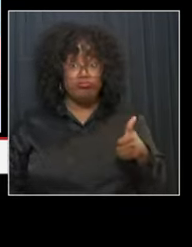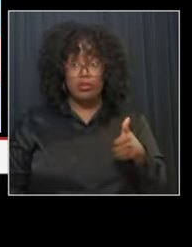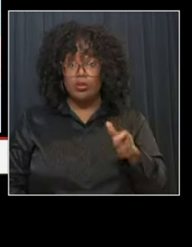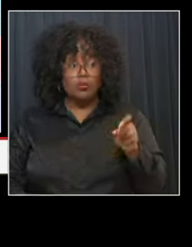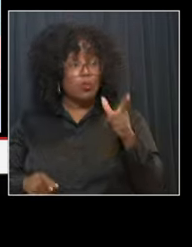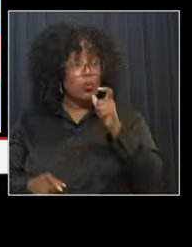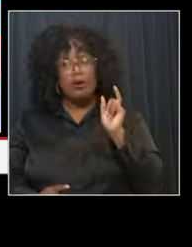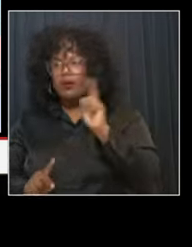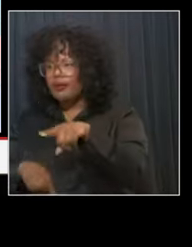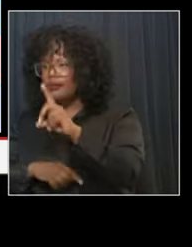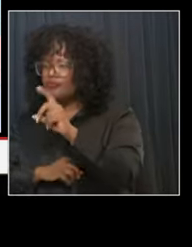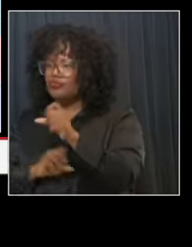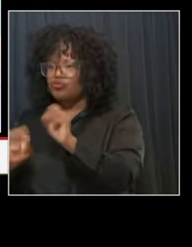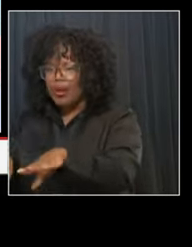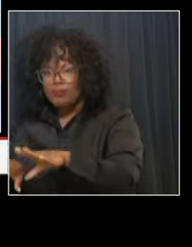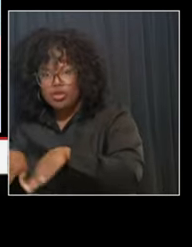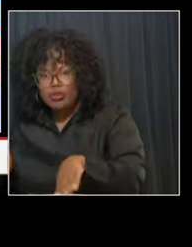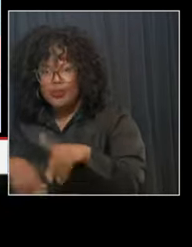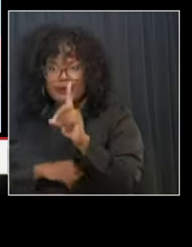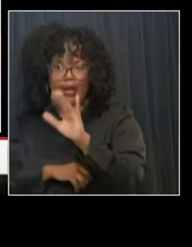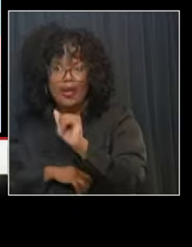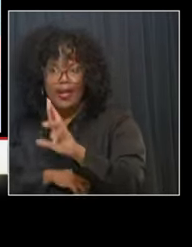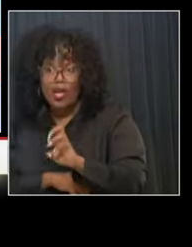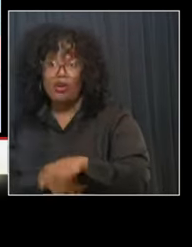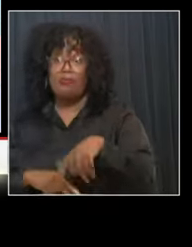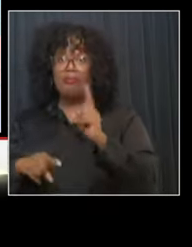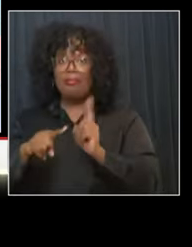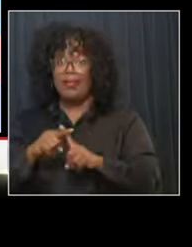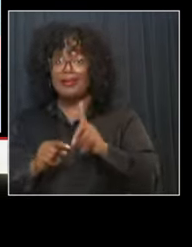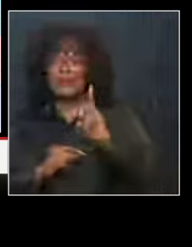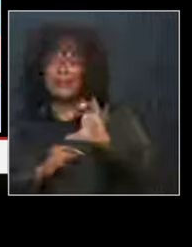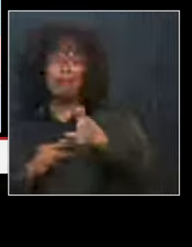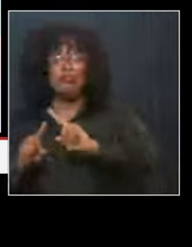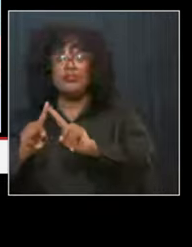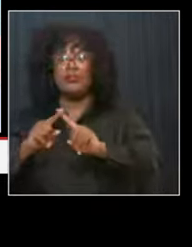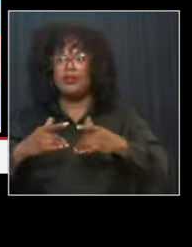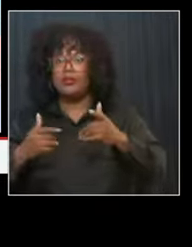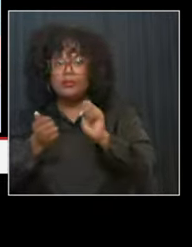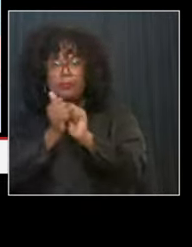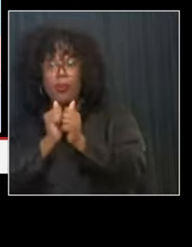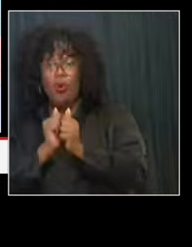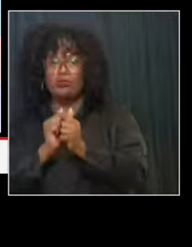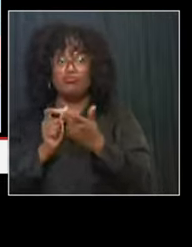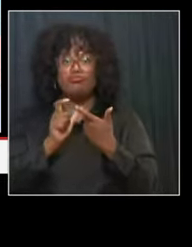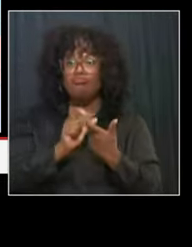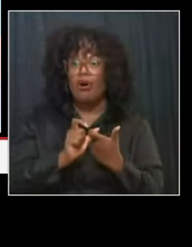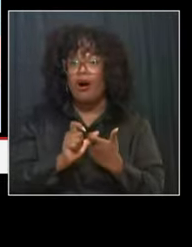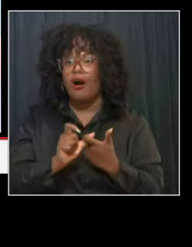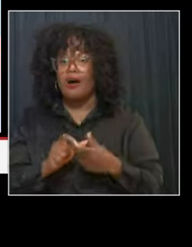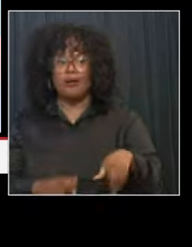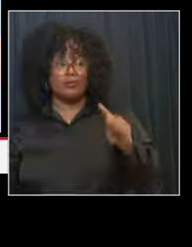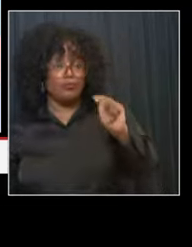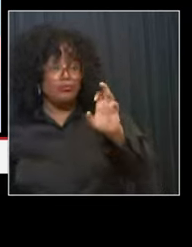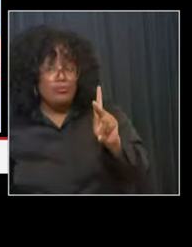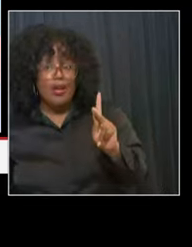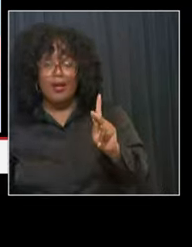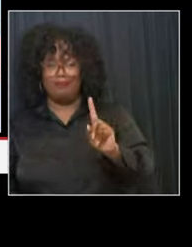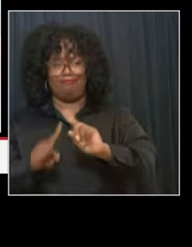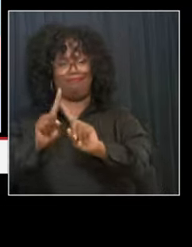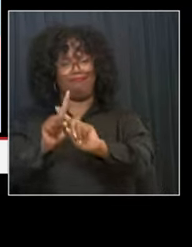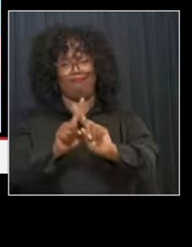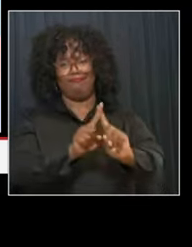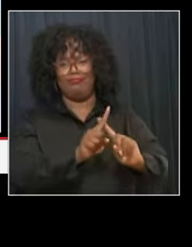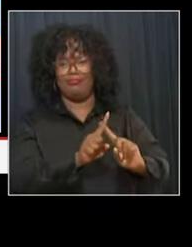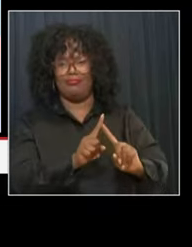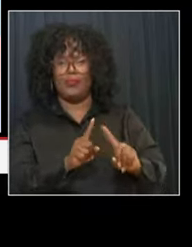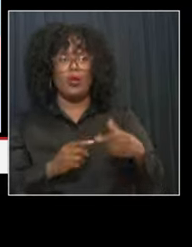of the district to participate in sports like track and the necessary for a sportsplex that will encompass